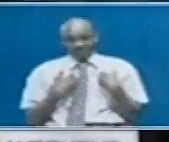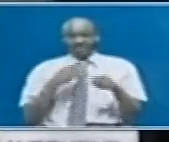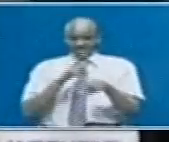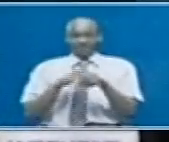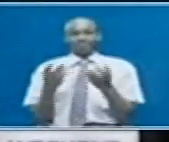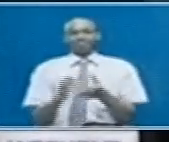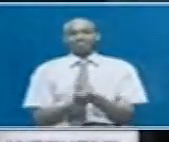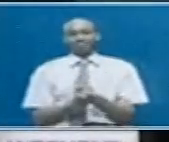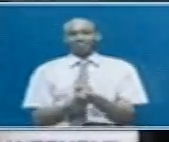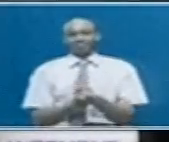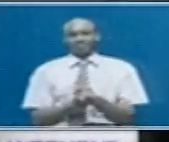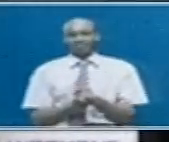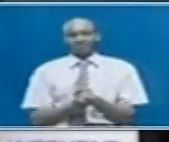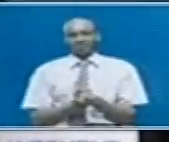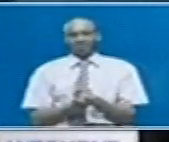narration.